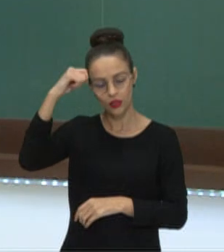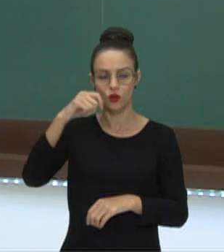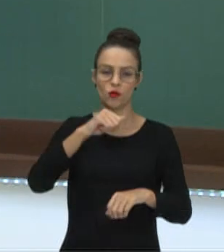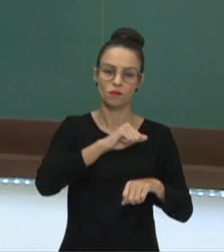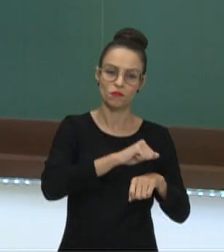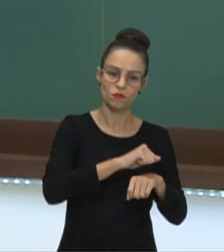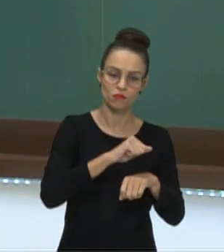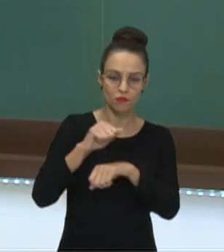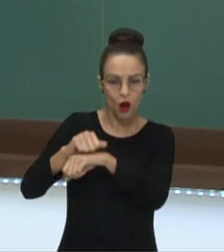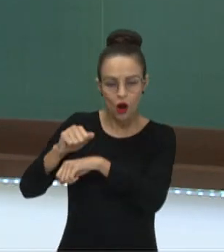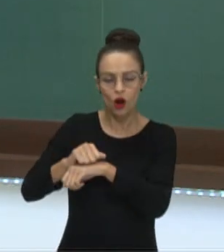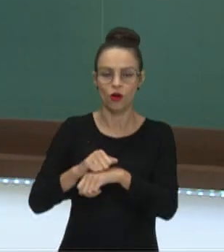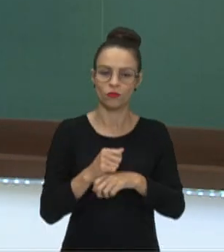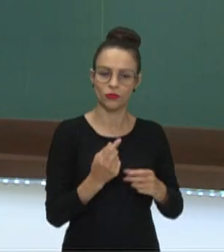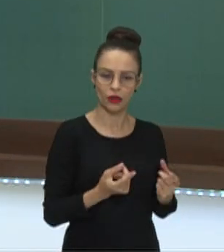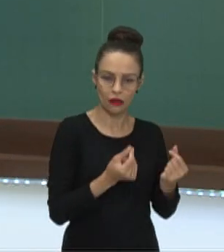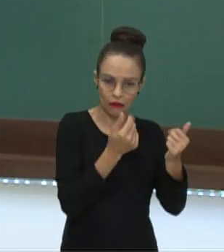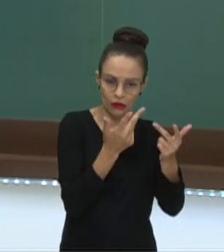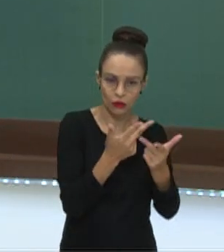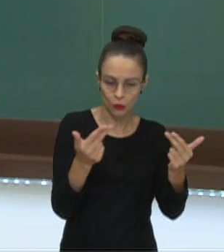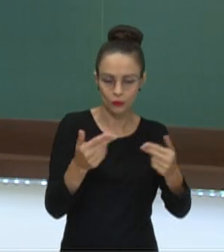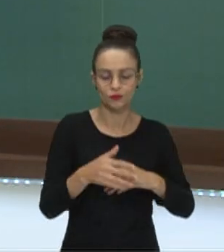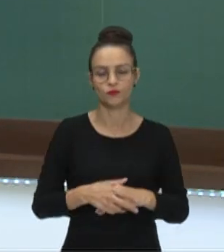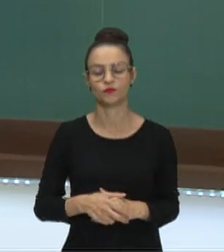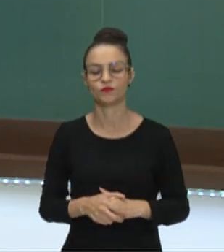e ricos e assim por diante, ok?